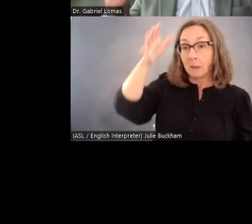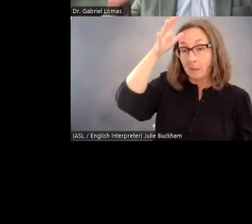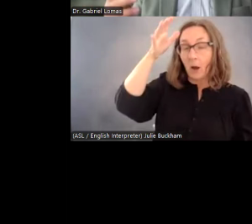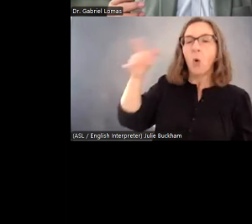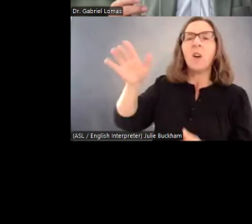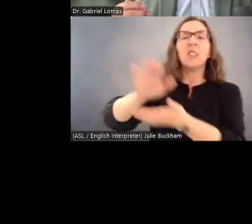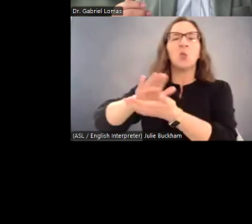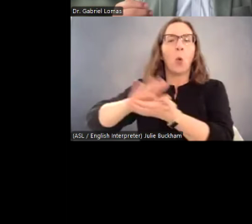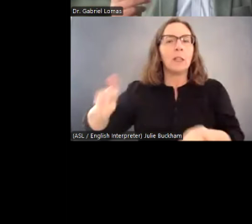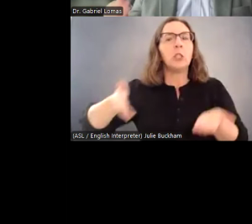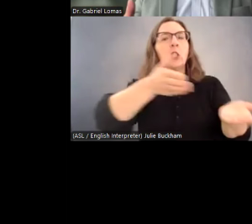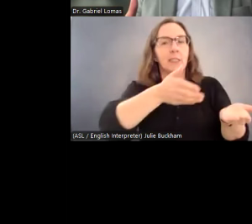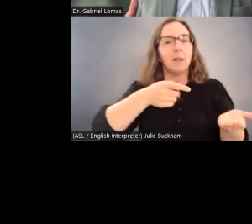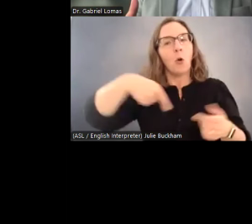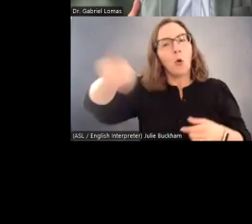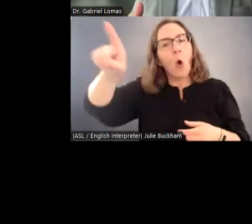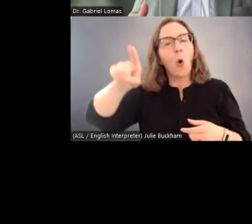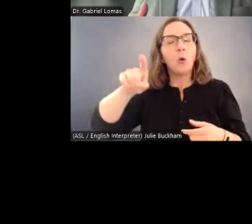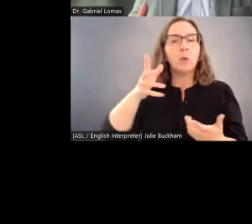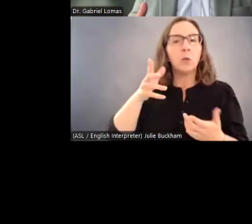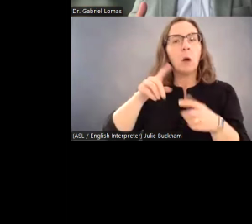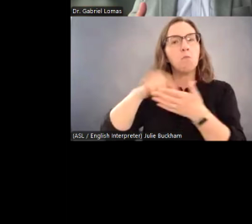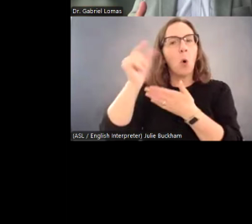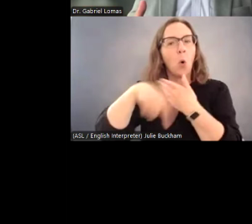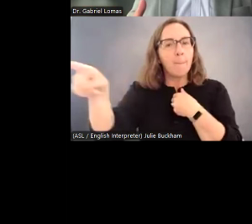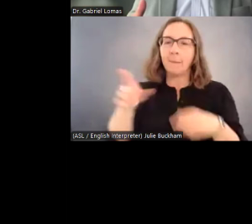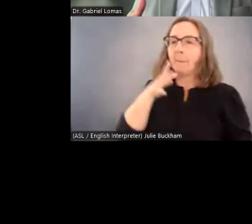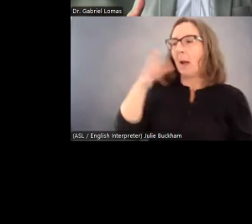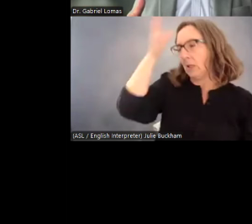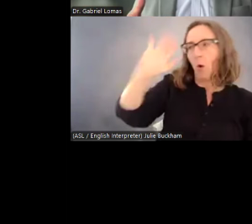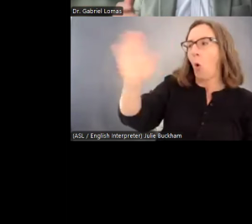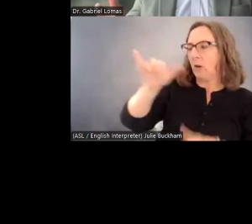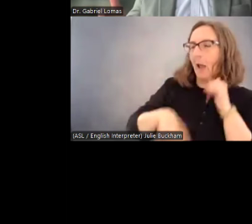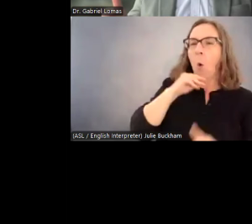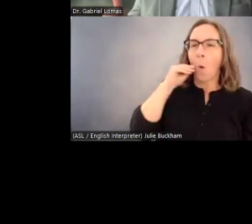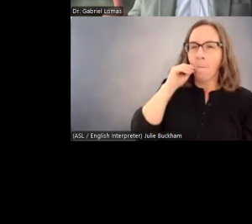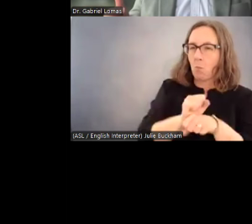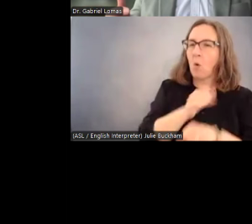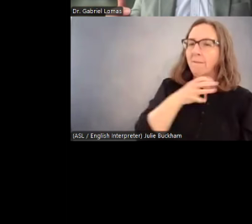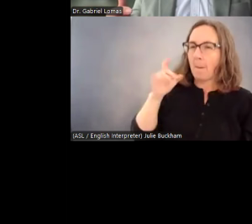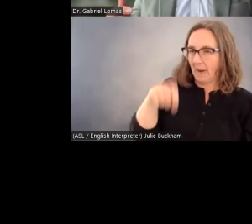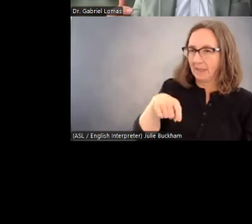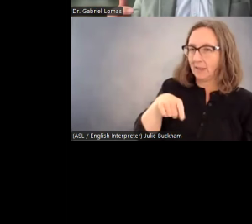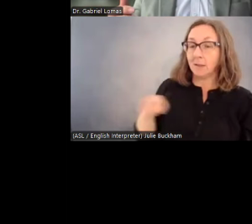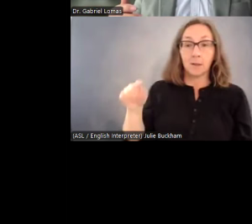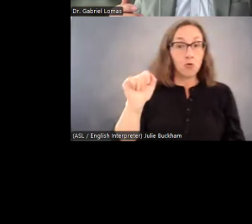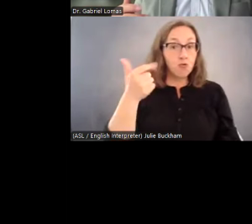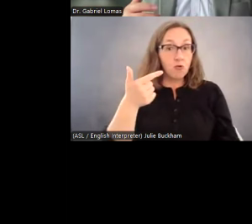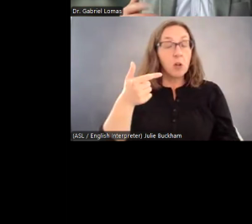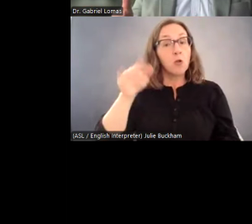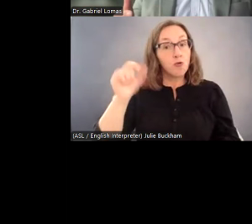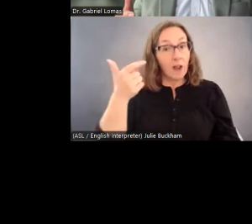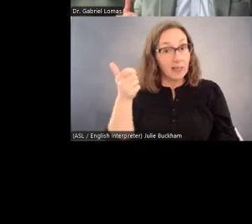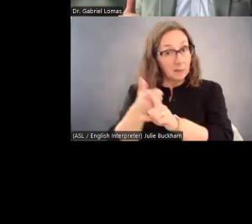their culture stipulates that Greg stay at home and work on the farm. Greg knows sign language pretty well, but his parents don't sign. So Greg's